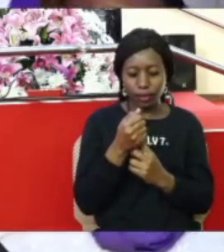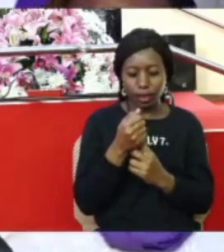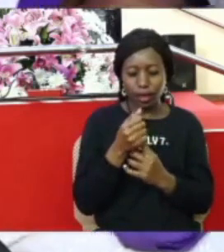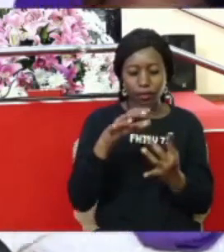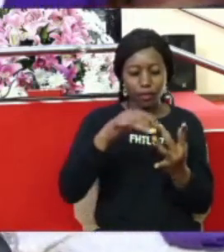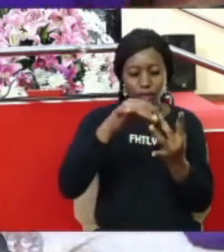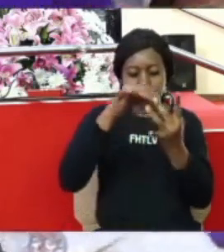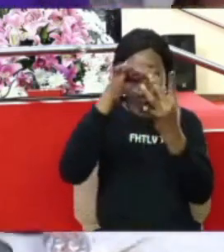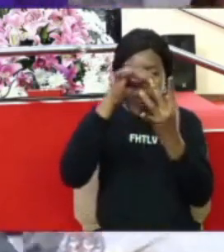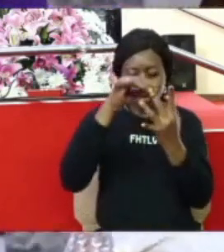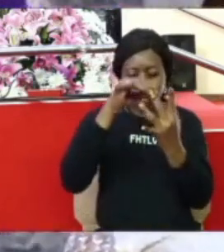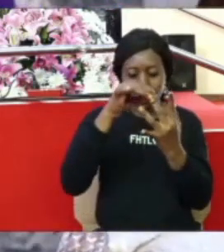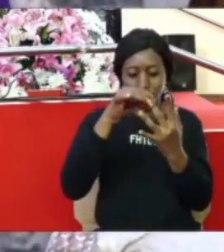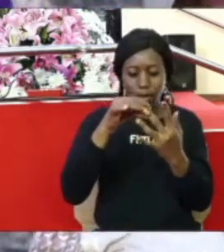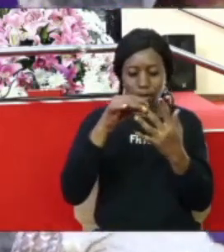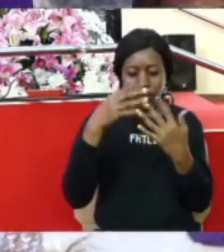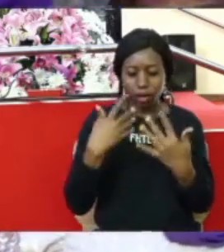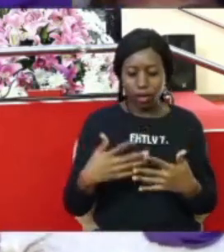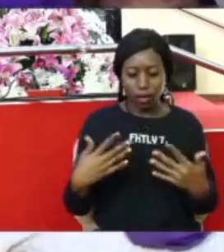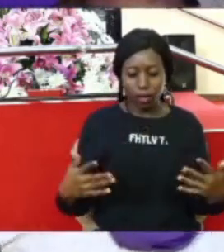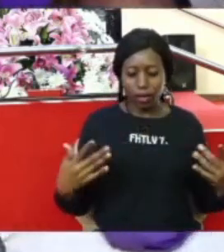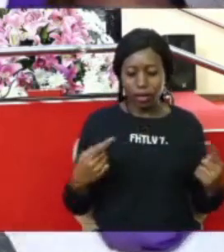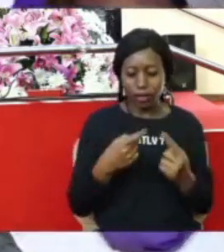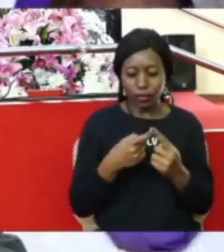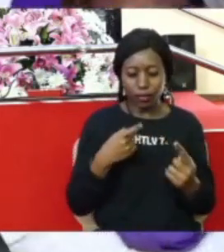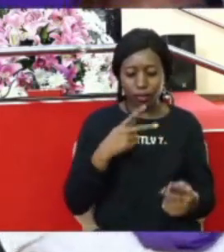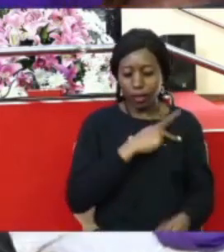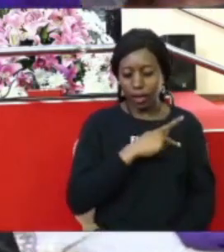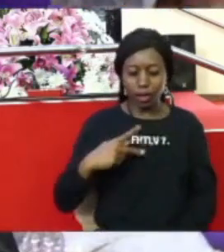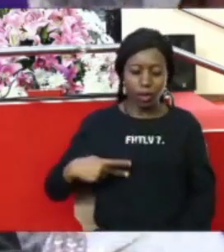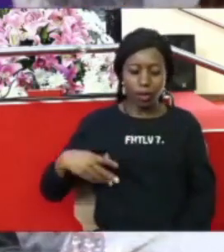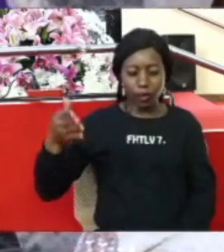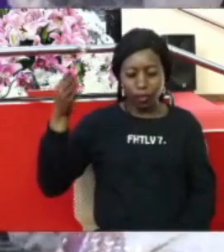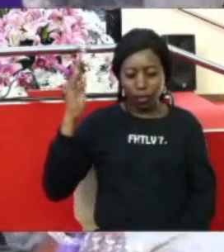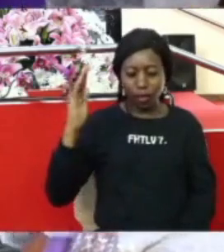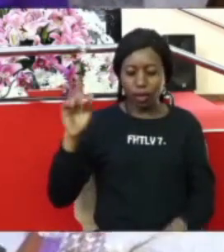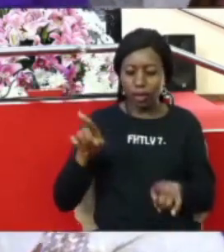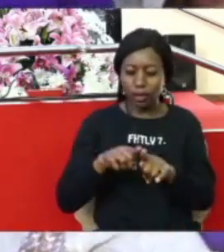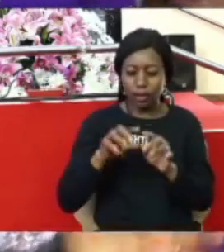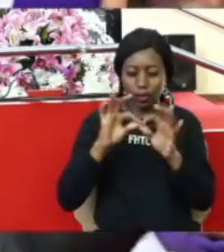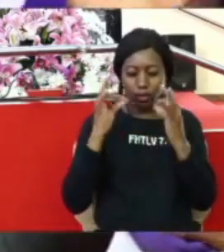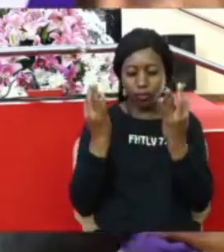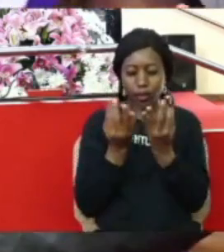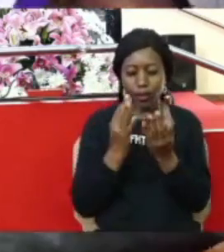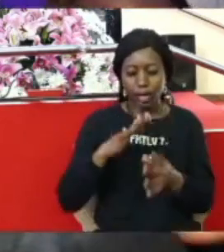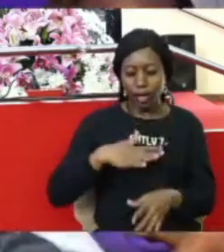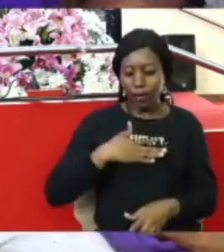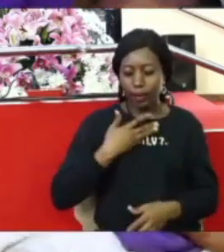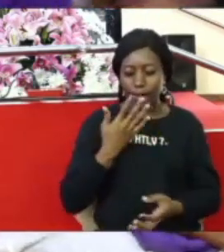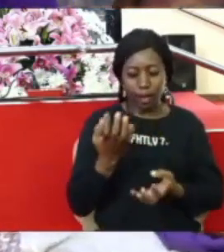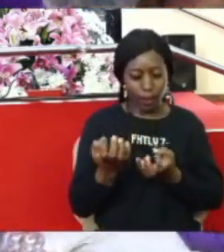extraordinary things for God's kingdom and for my family and for my